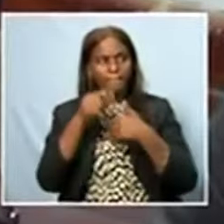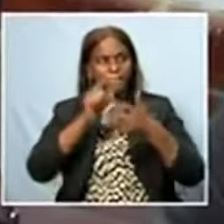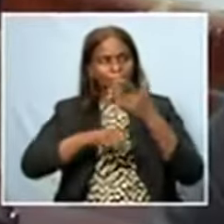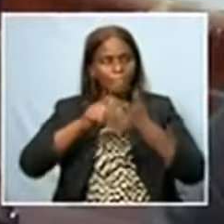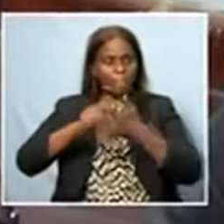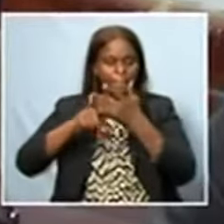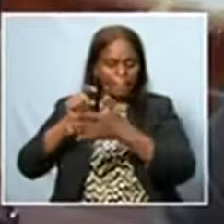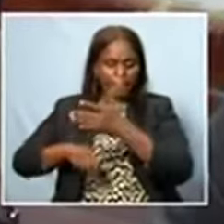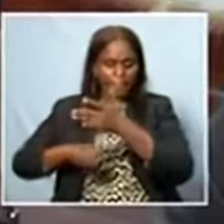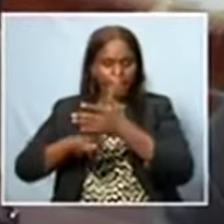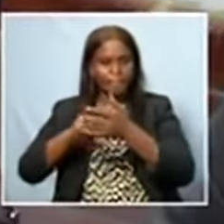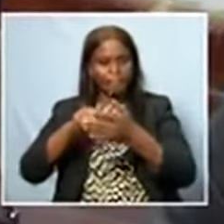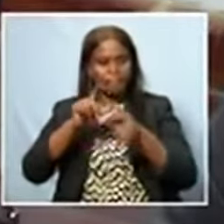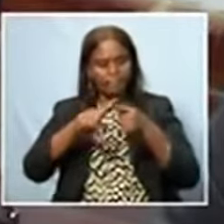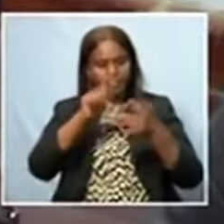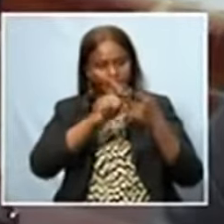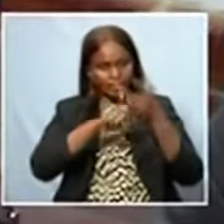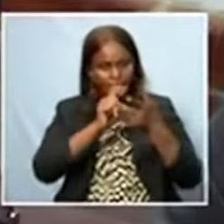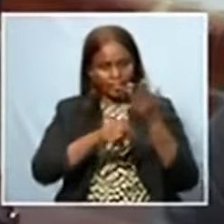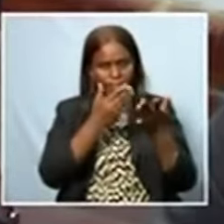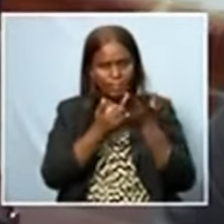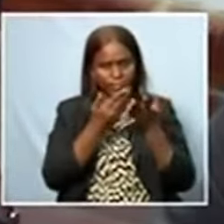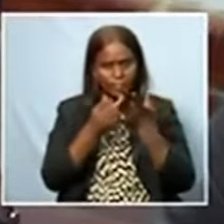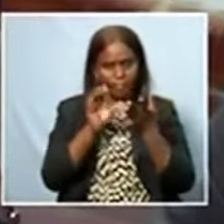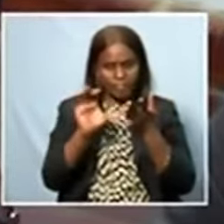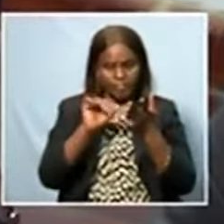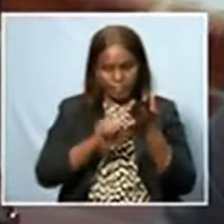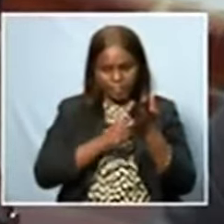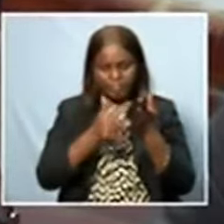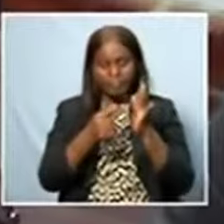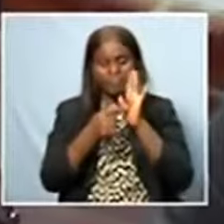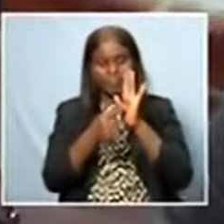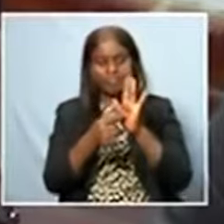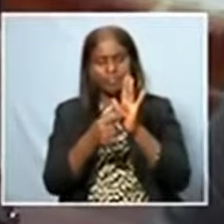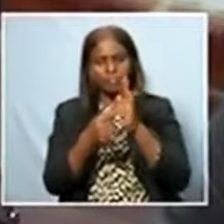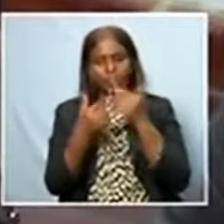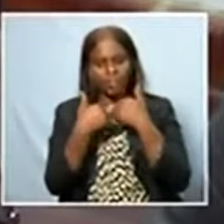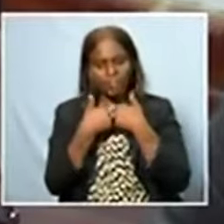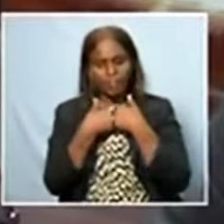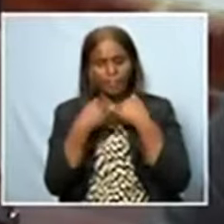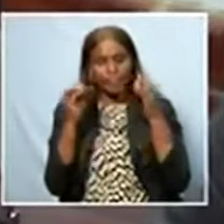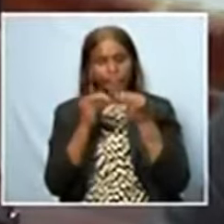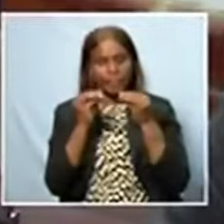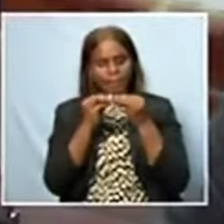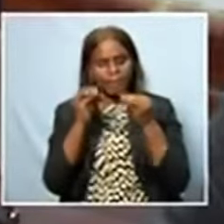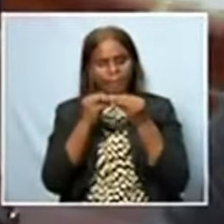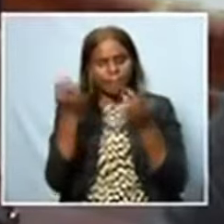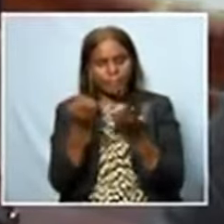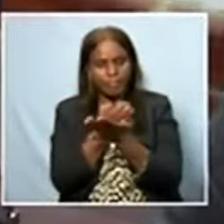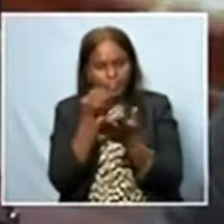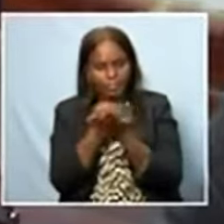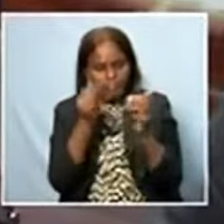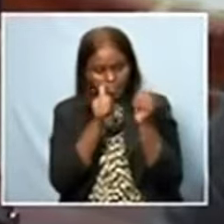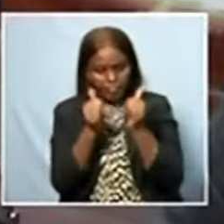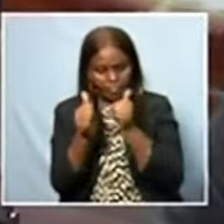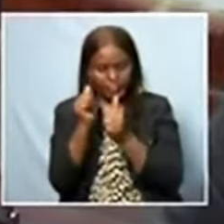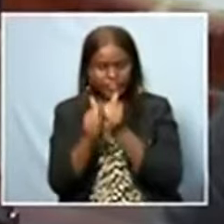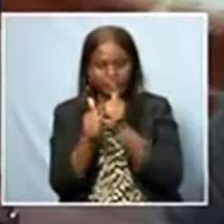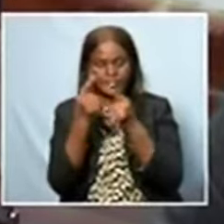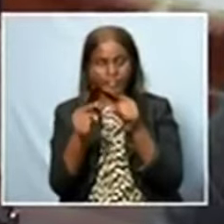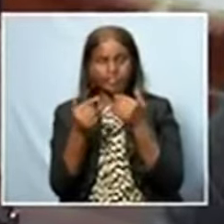tax this sector where we seem to have a lot of economic activity taking